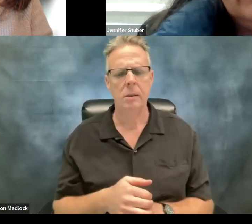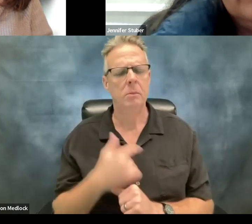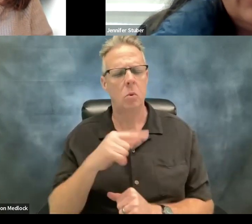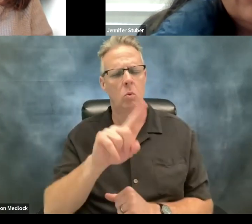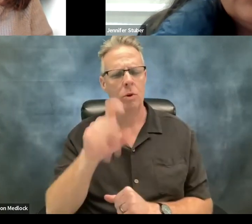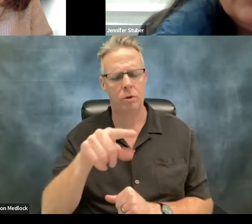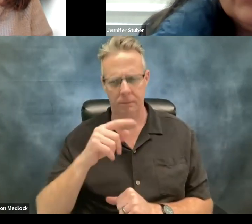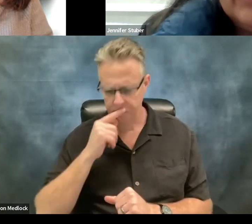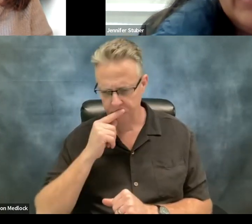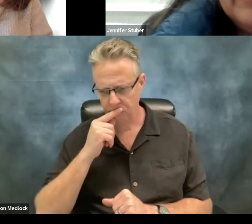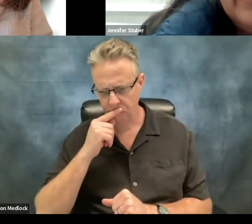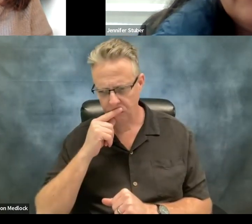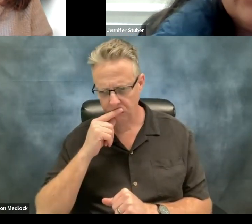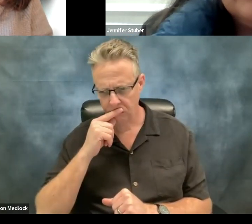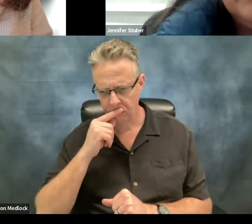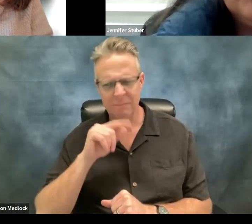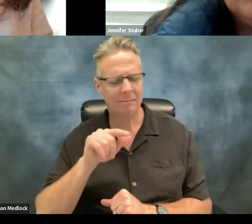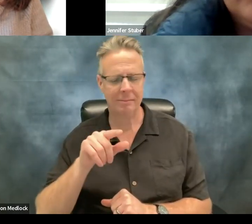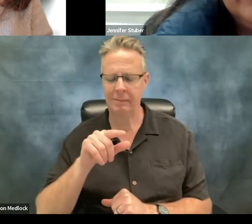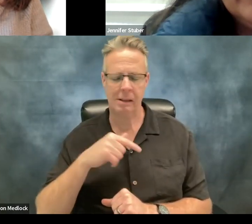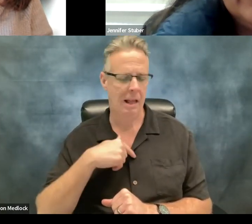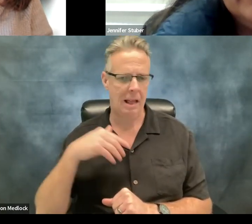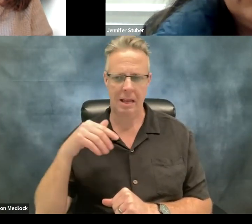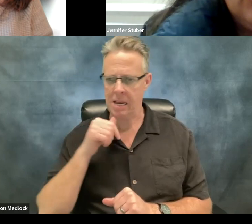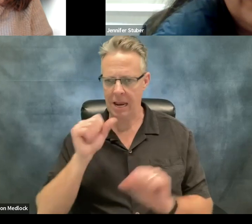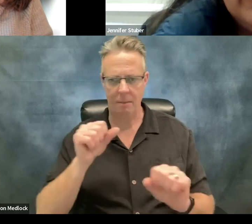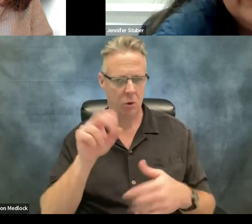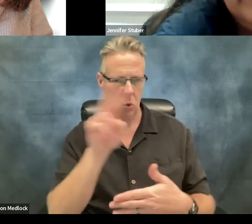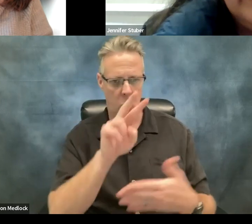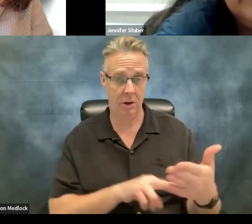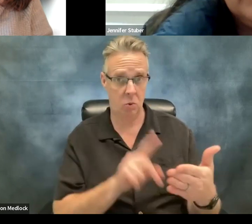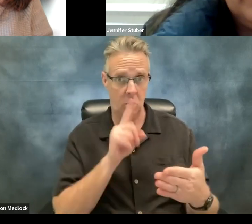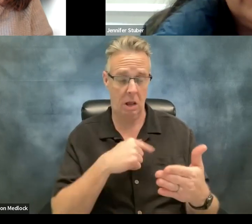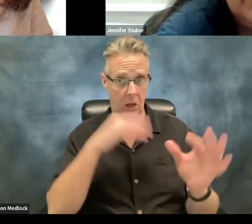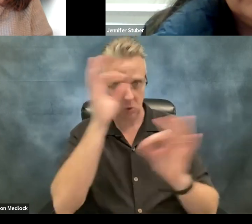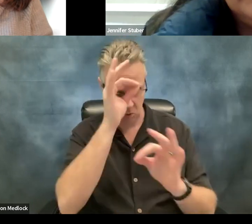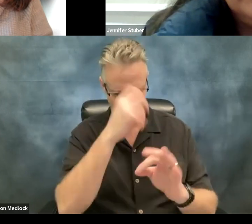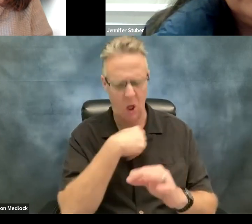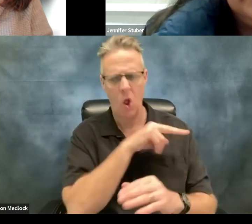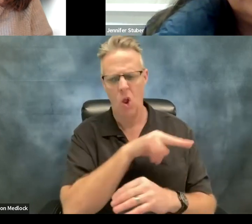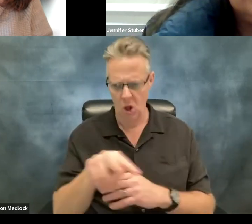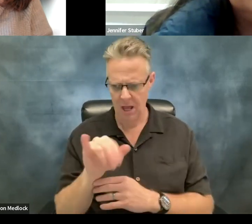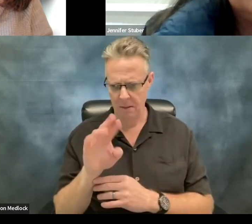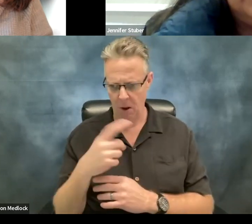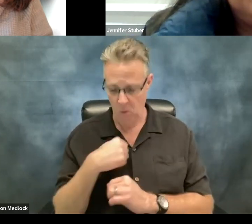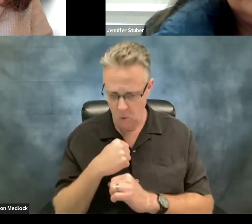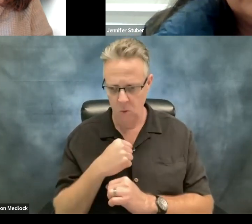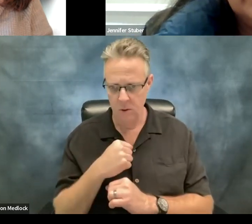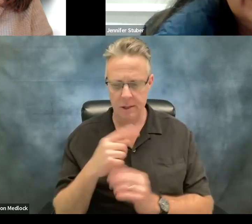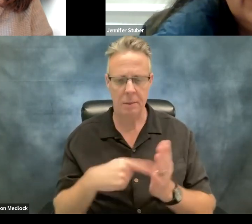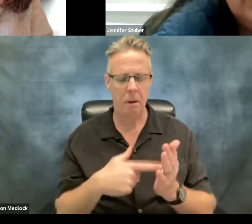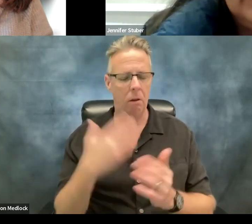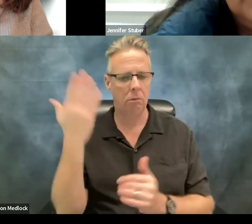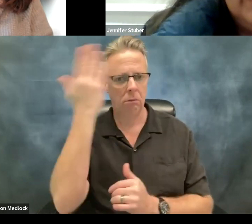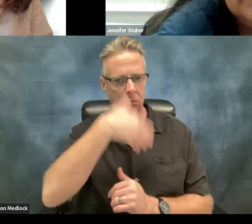if other people, I have not been able to read it because I didn't know about it. And then I looked in my inbox and didn't see it. And so sometimes that